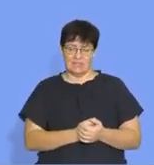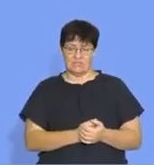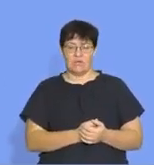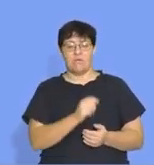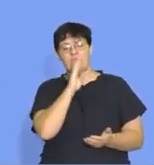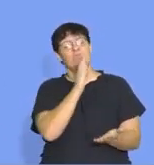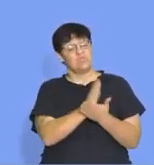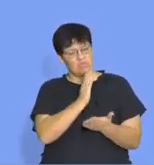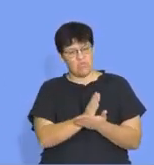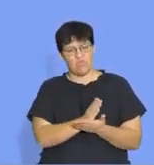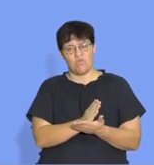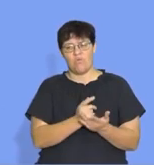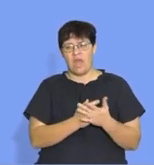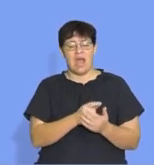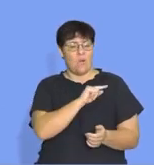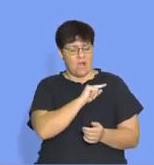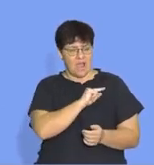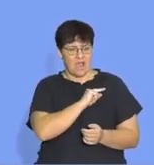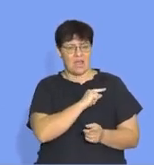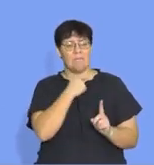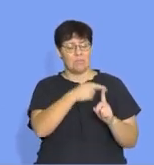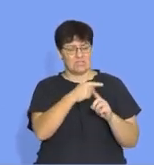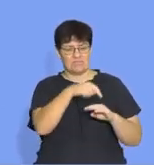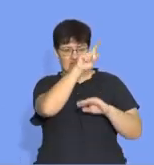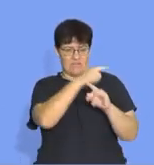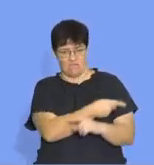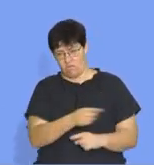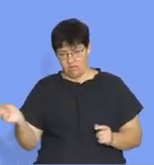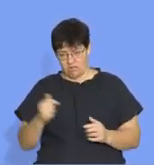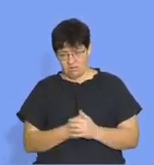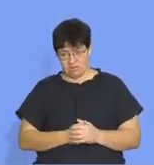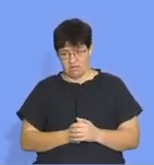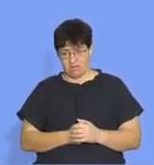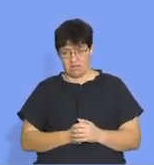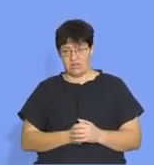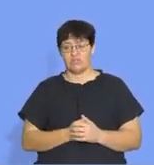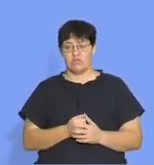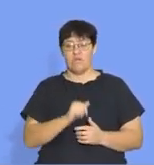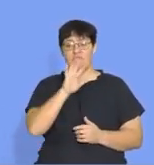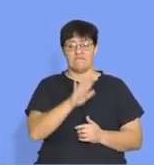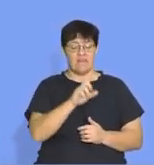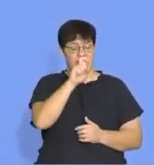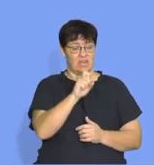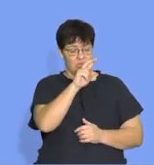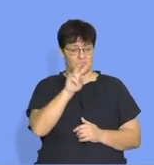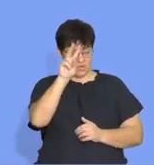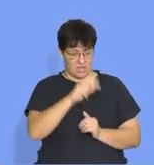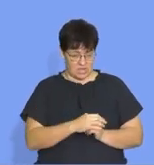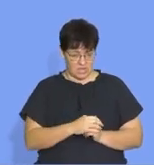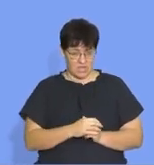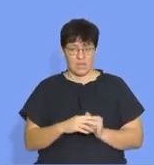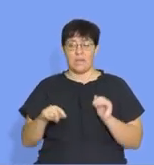by dividing everything by positive, which will then give me 5x squared minus